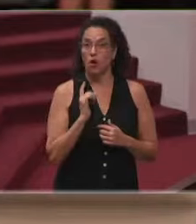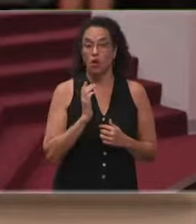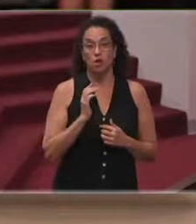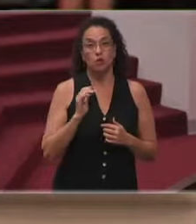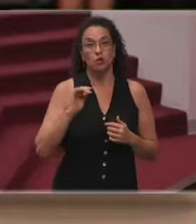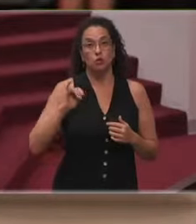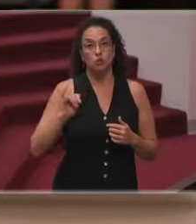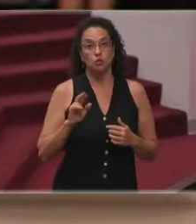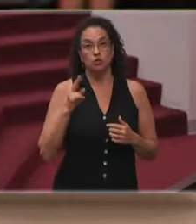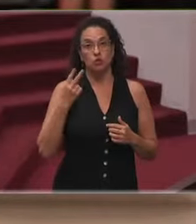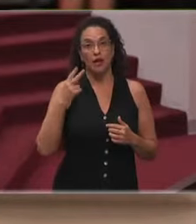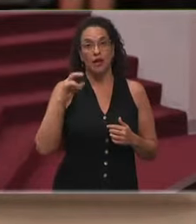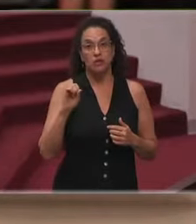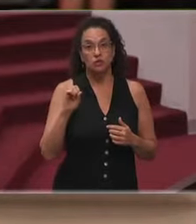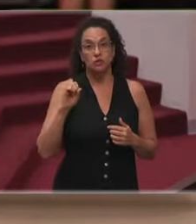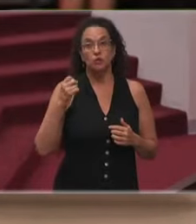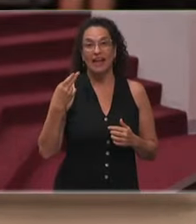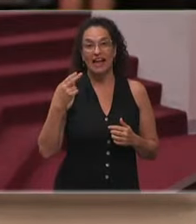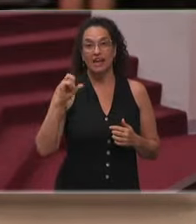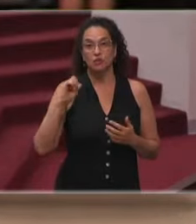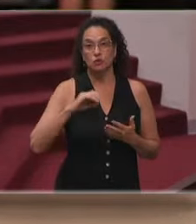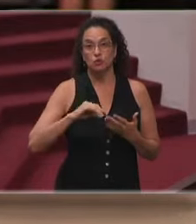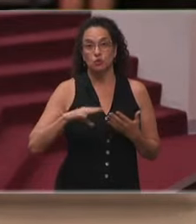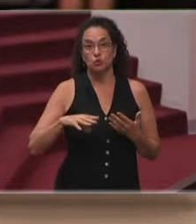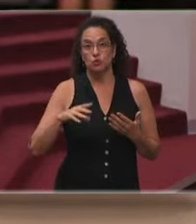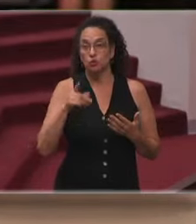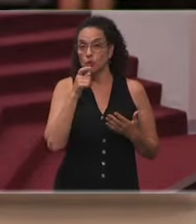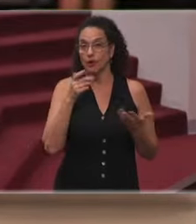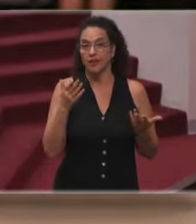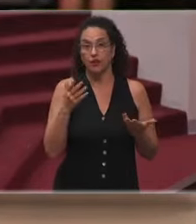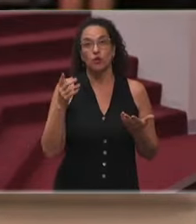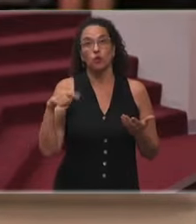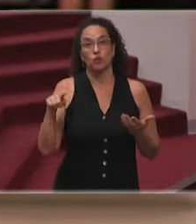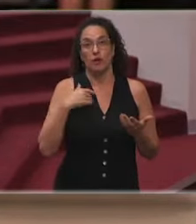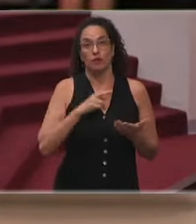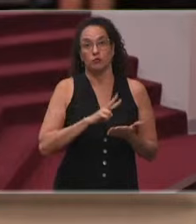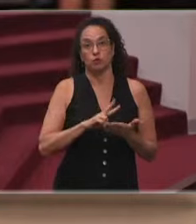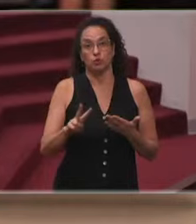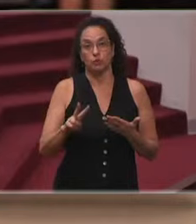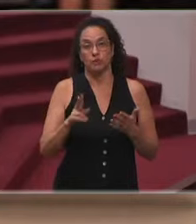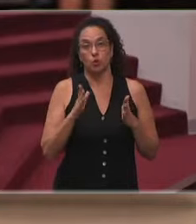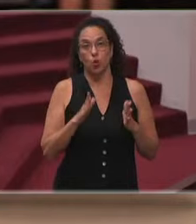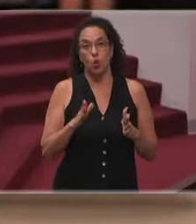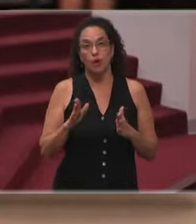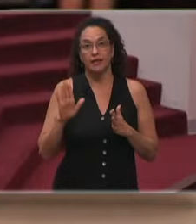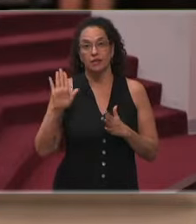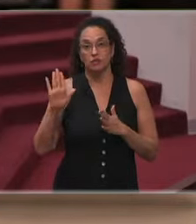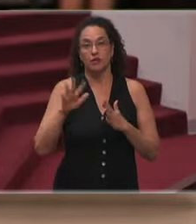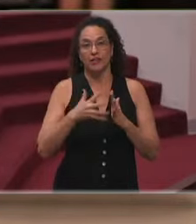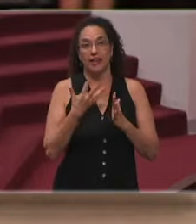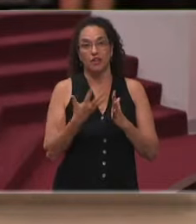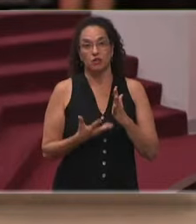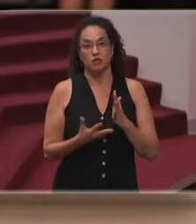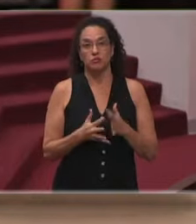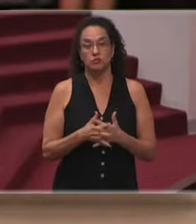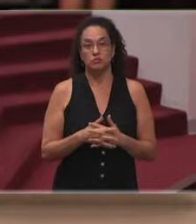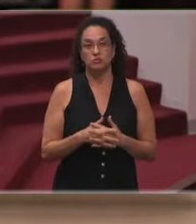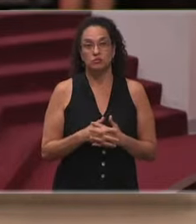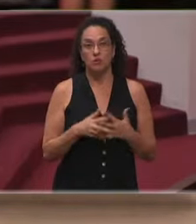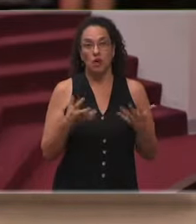and high school students who are here, you have 2 weeks to organize your calendar. And I